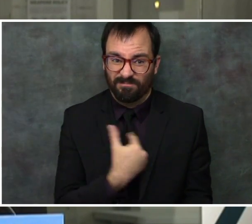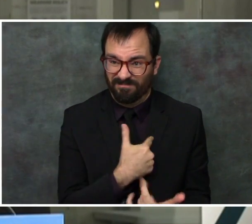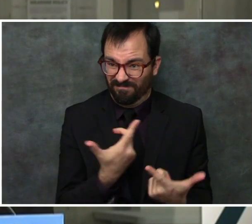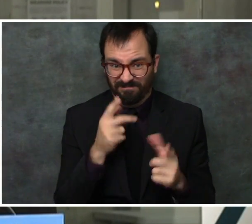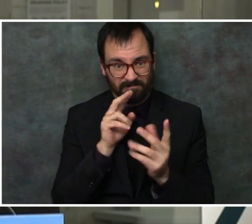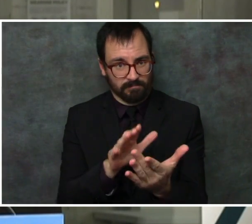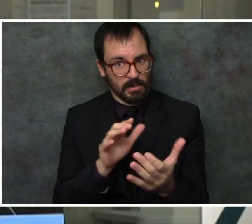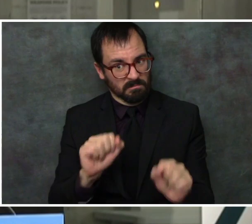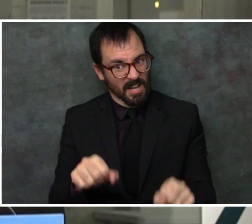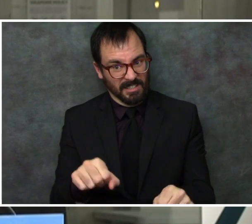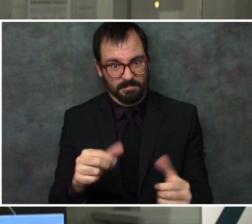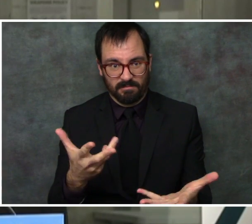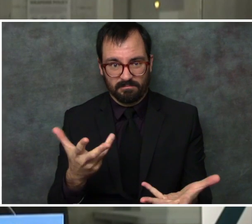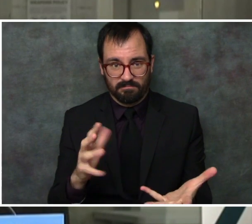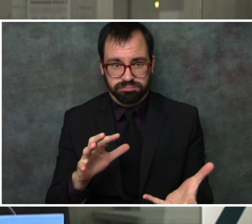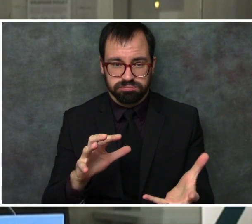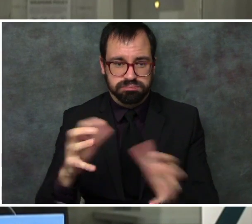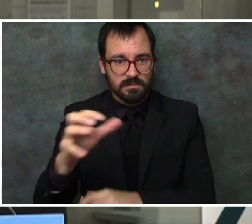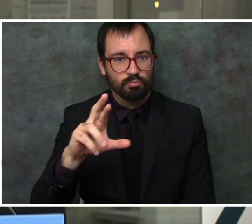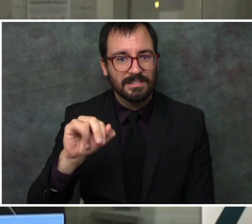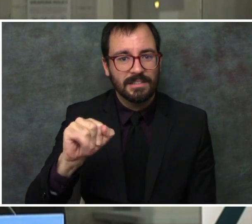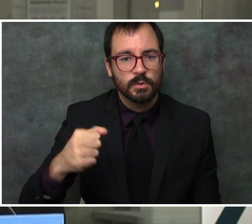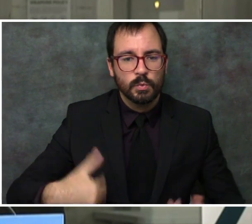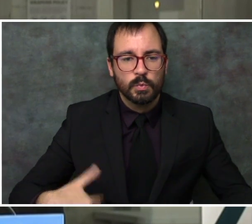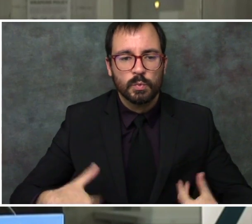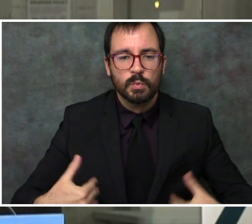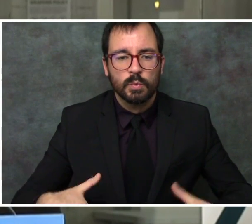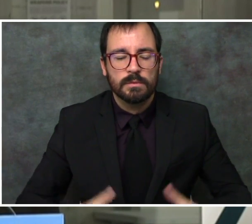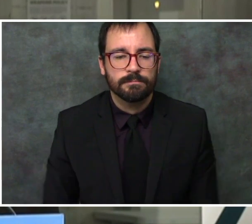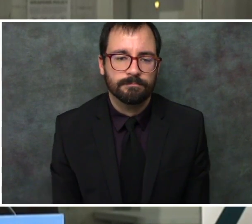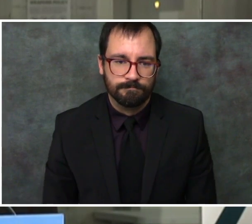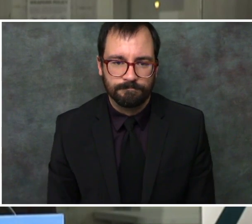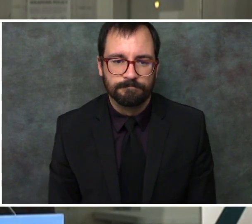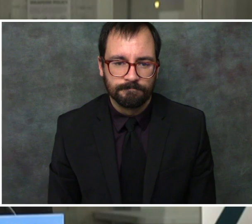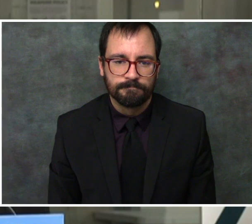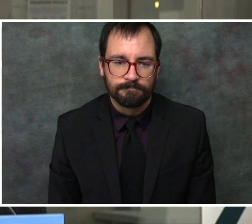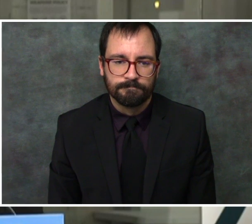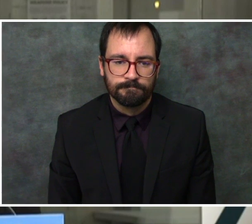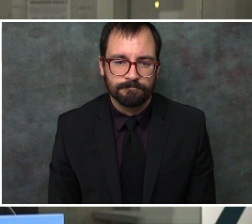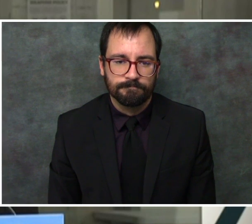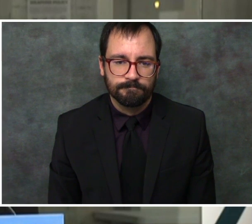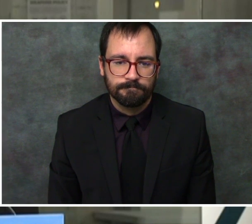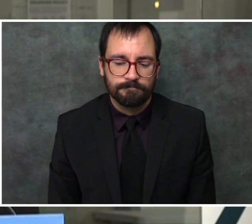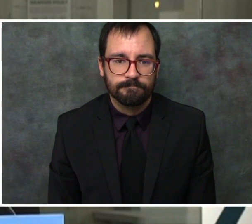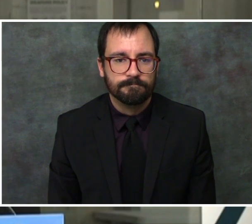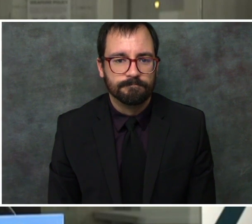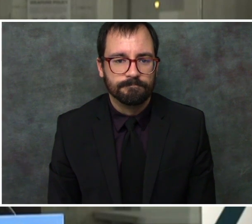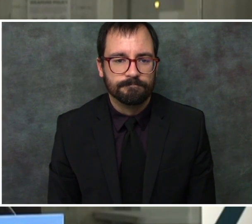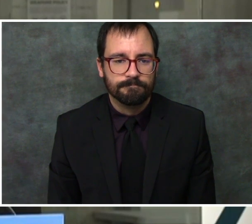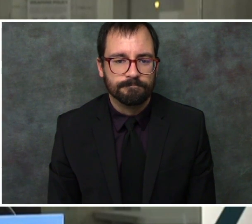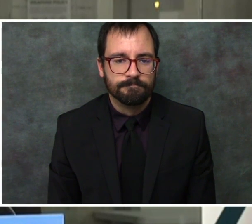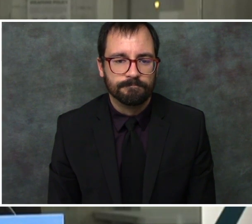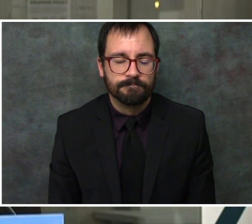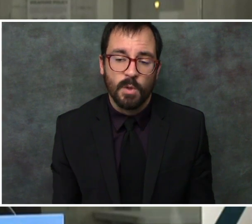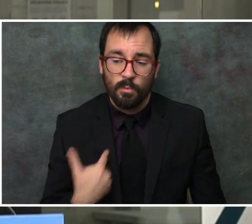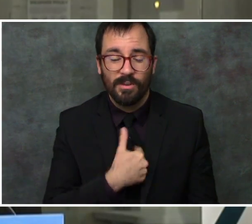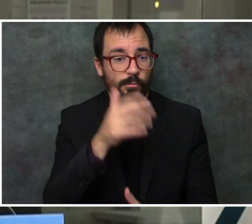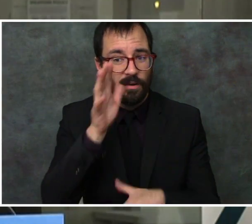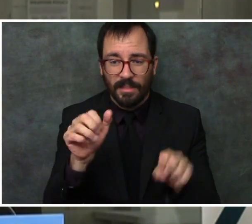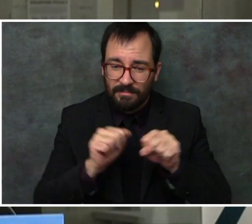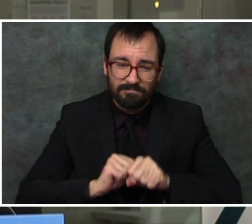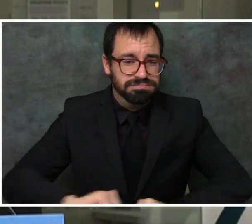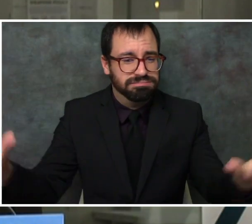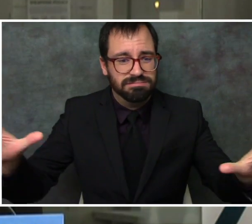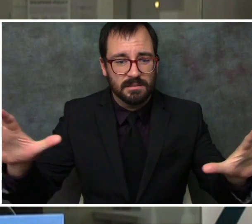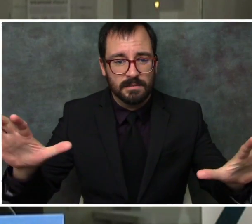provide whatever we can do to help. So we're sending out a mailer in 9 different languages to 46,000 households around the city of